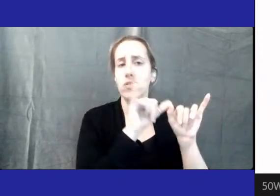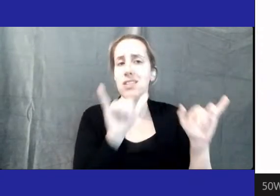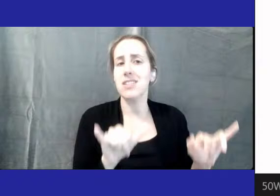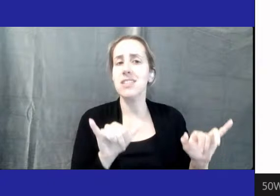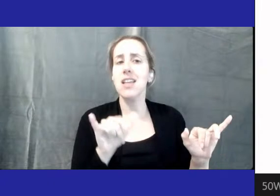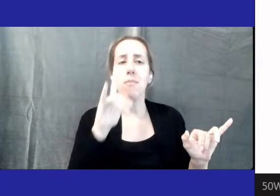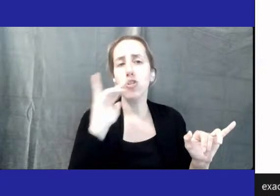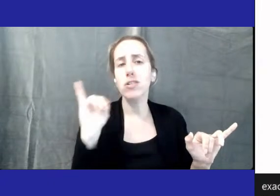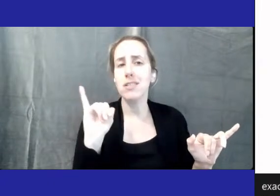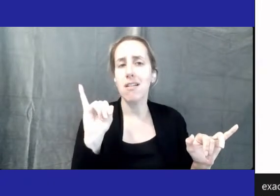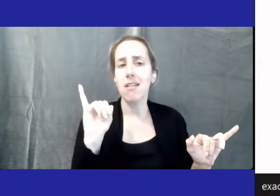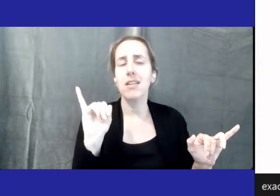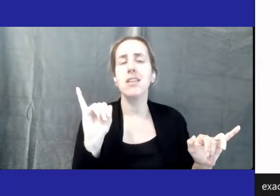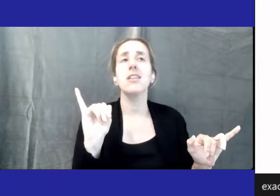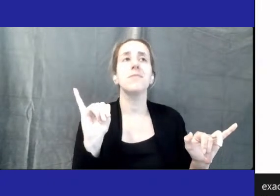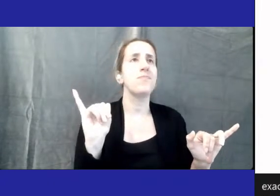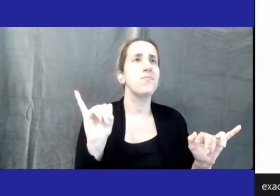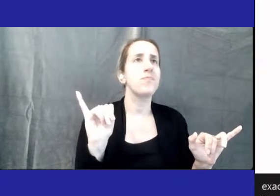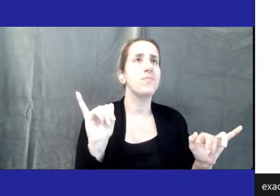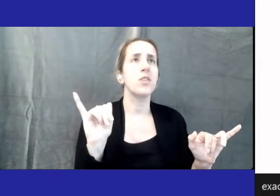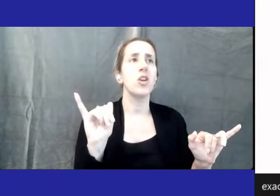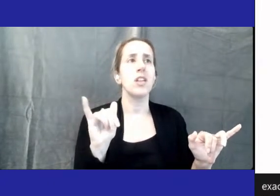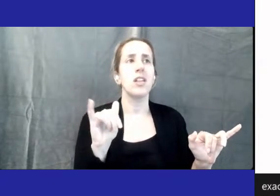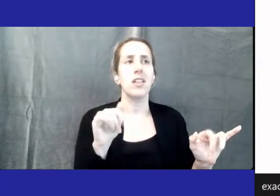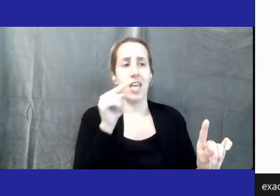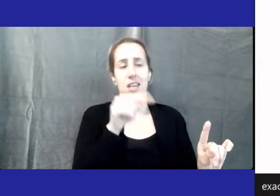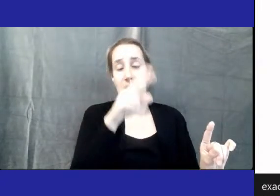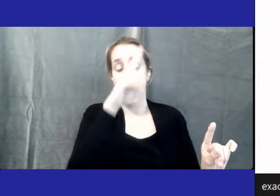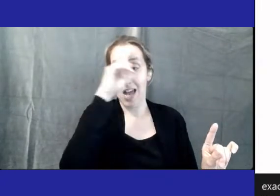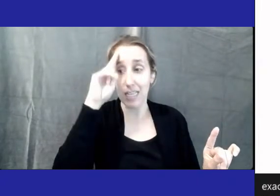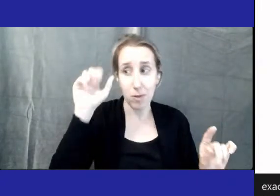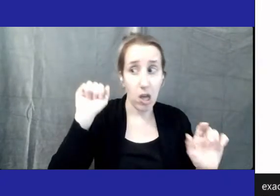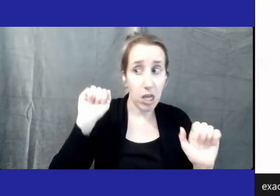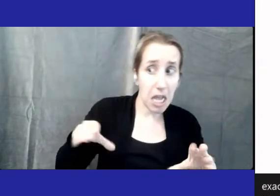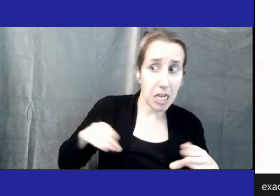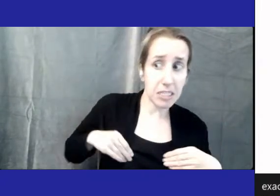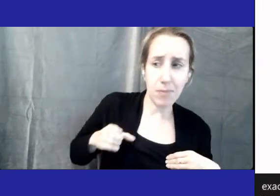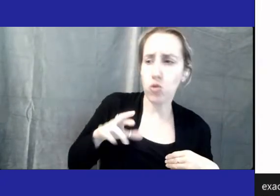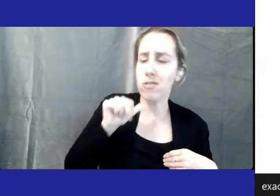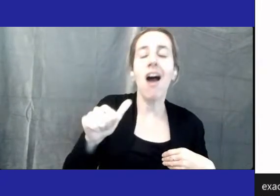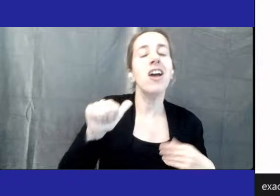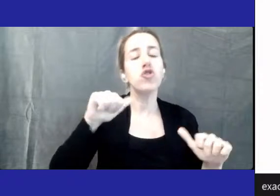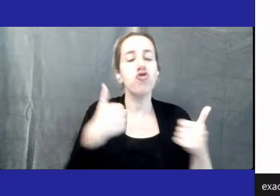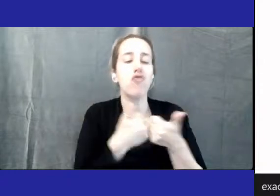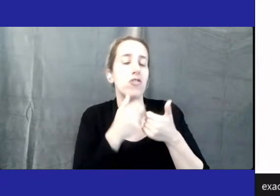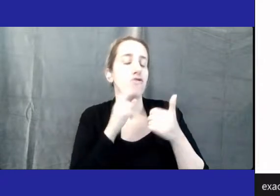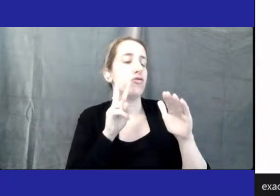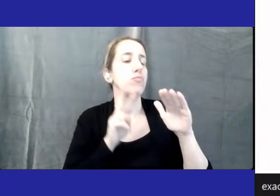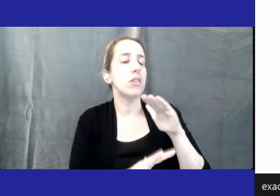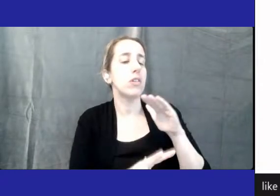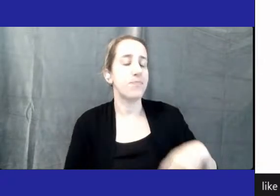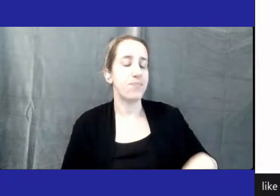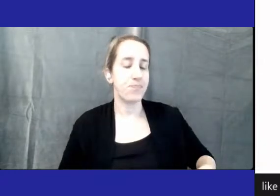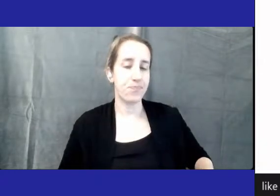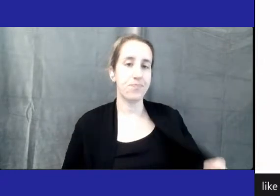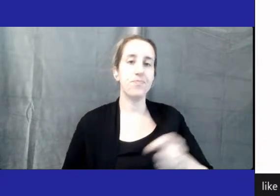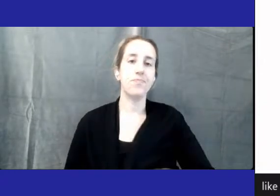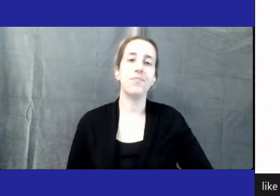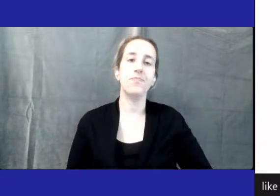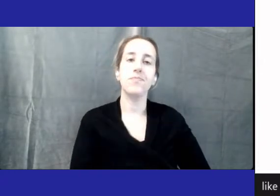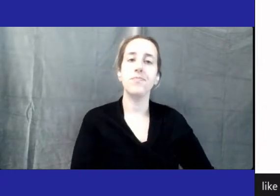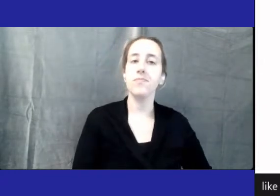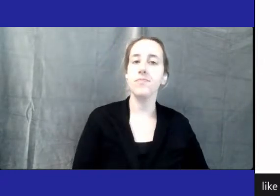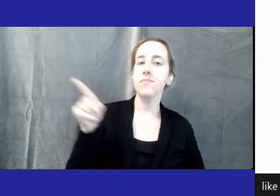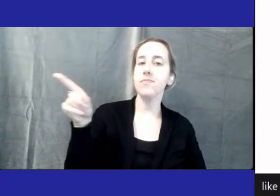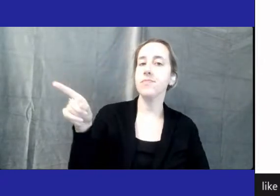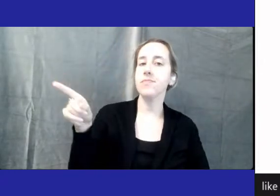cannot accept. So it's challenging to anticipate. The contract is designed in a